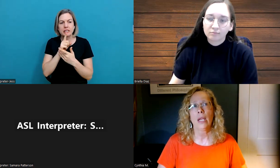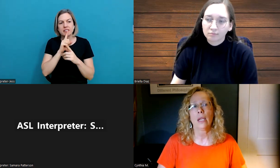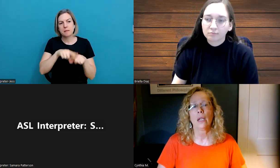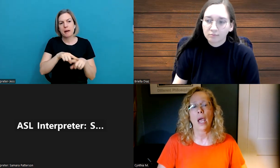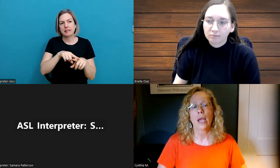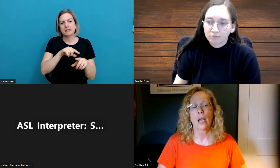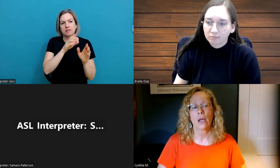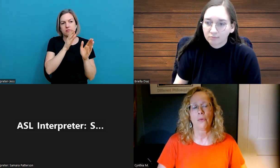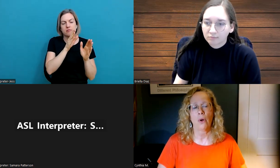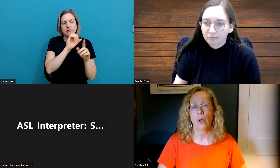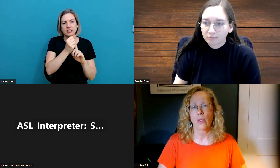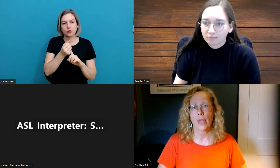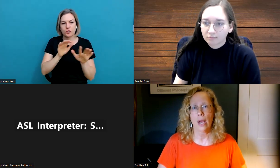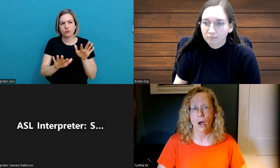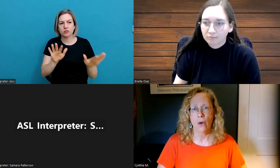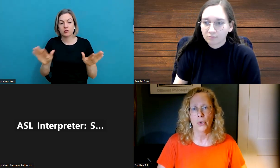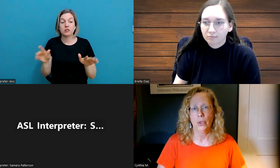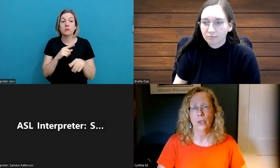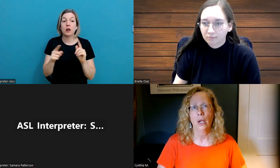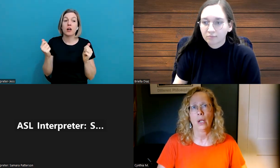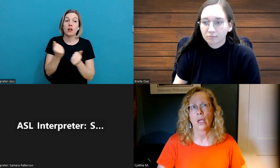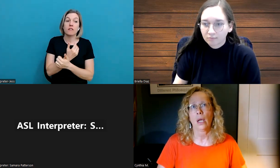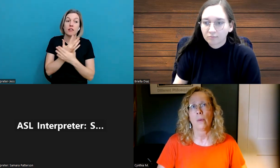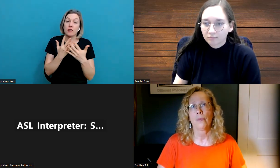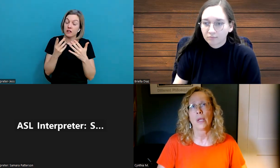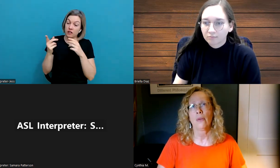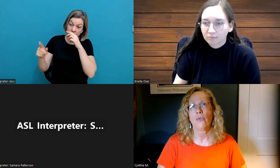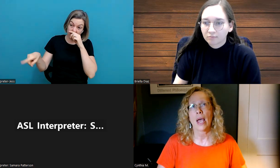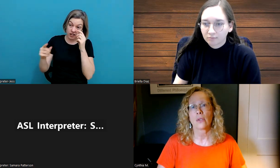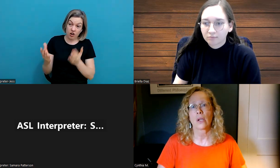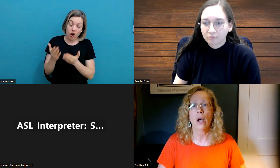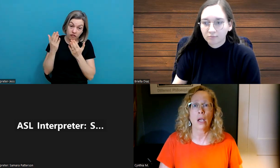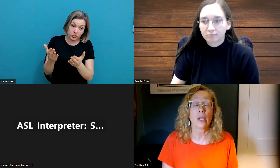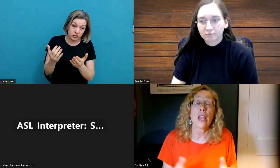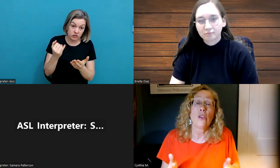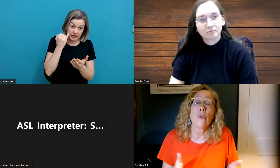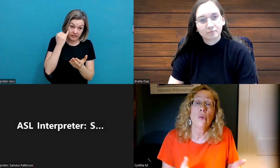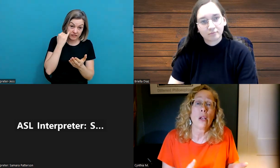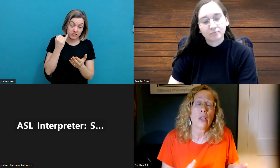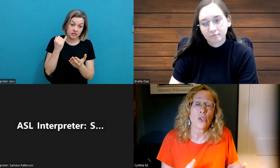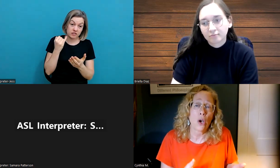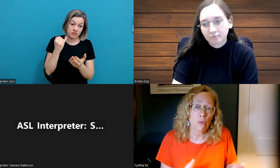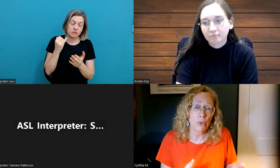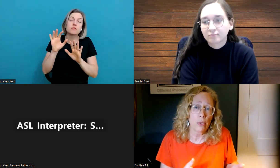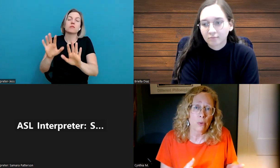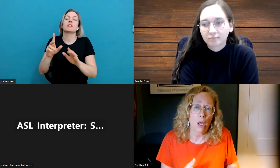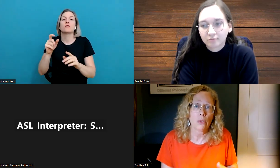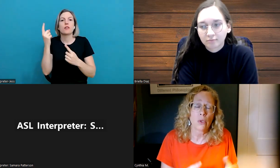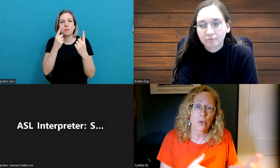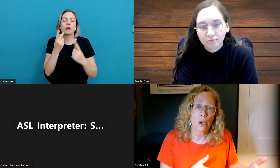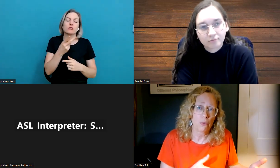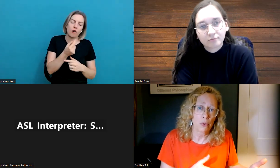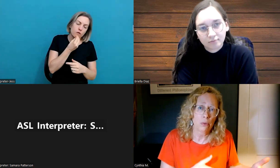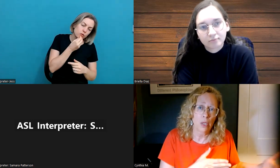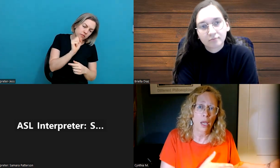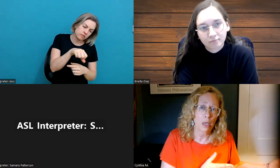I think in light of all that they offer, if that's the cost, and then you've got to look at dog food as well. So